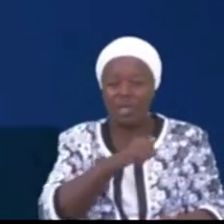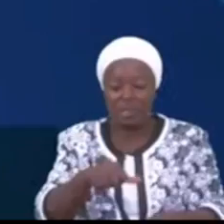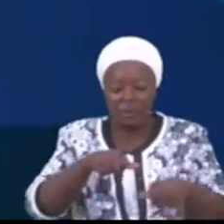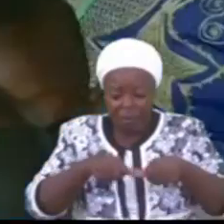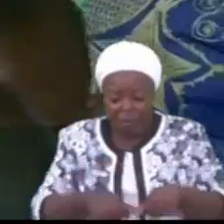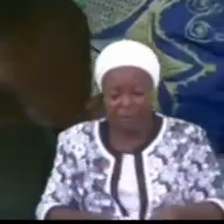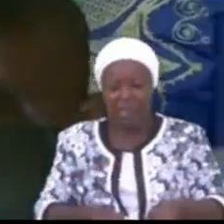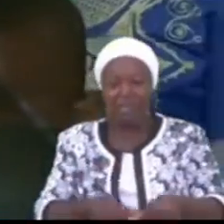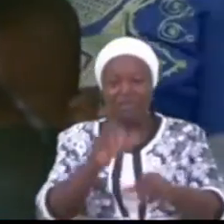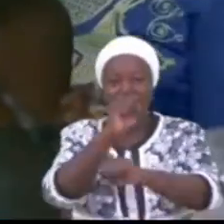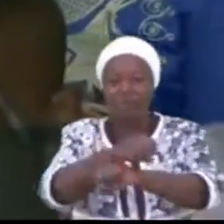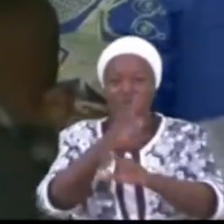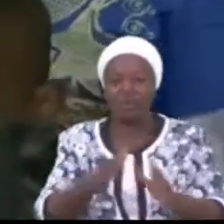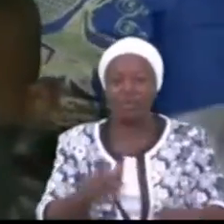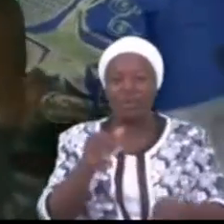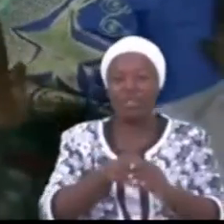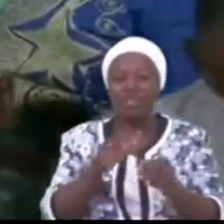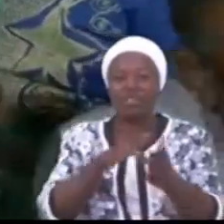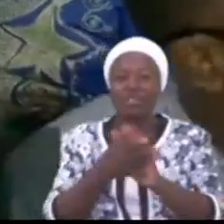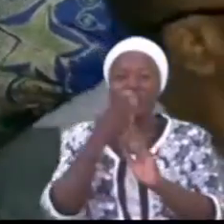in Jesus' name.